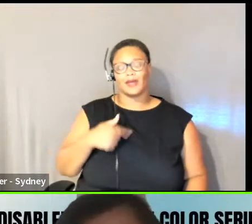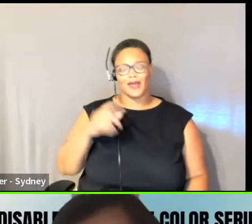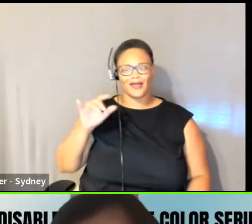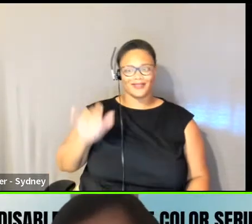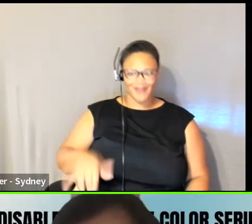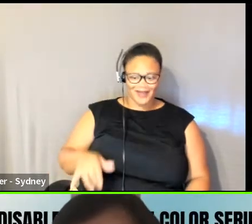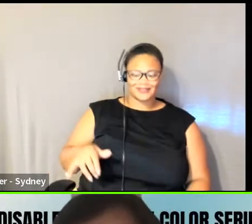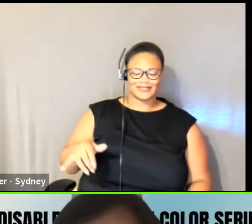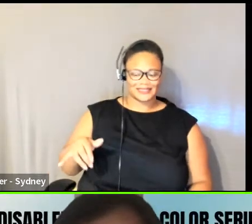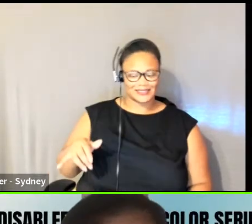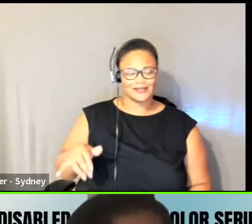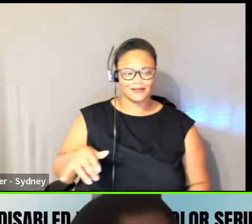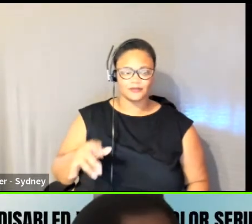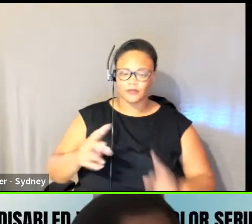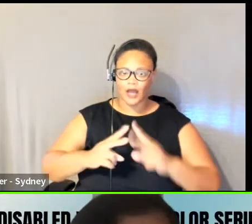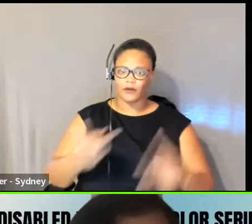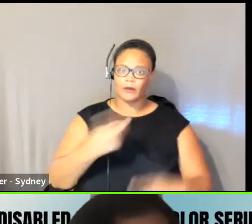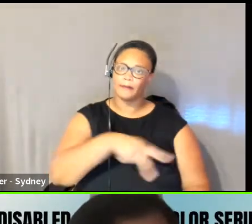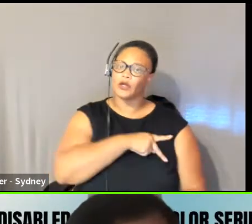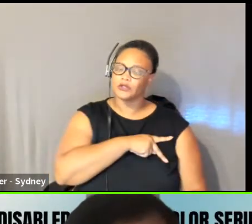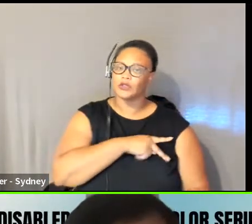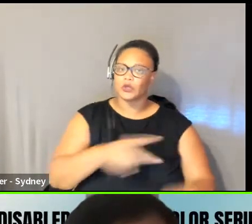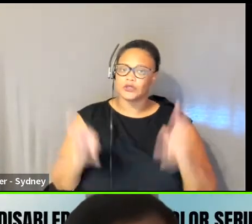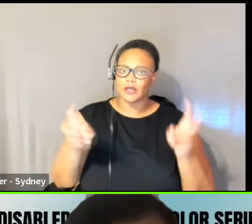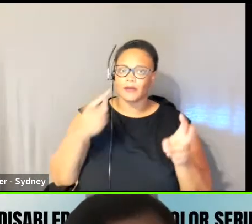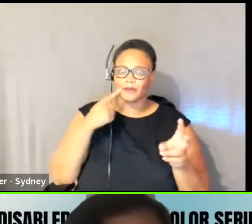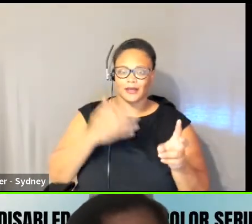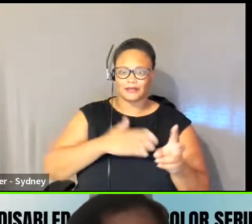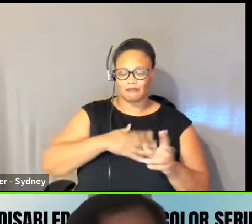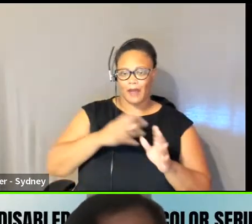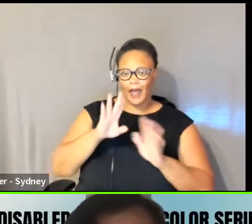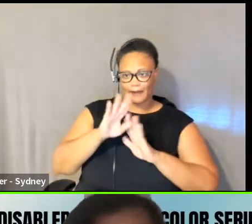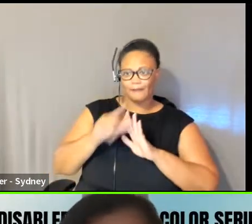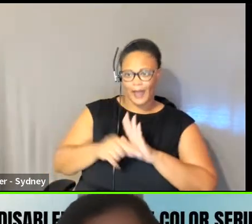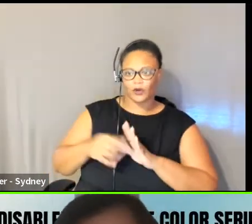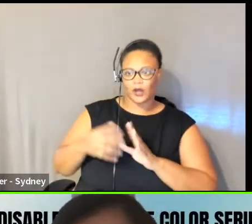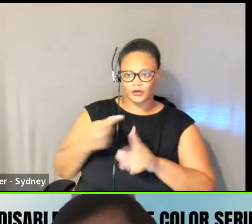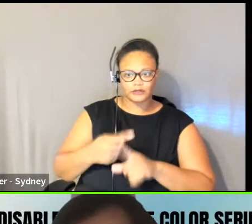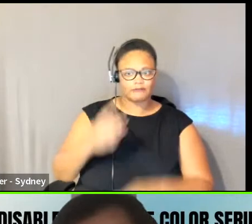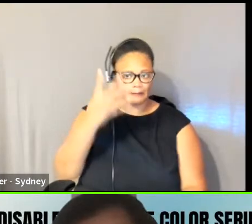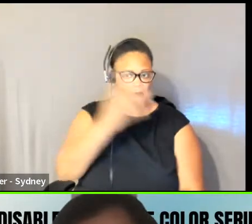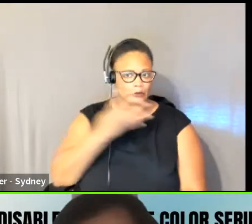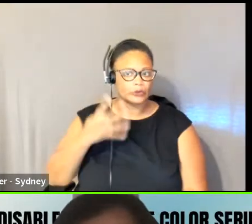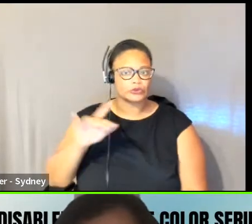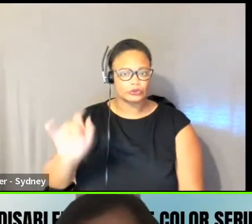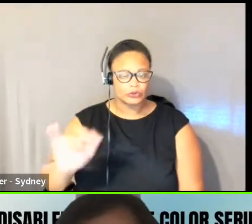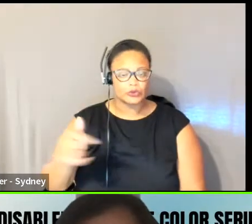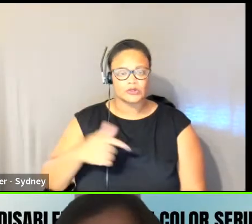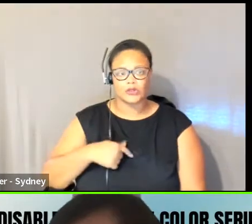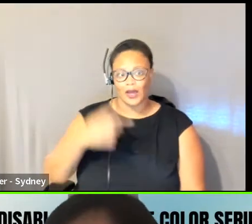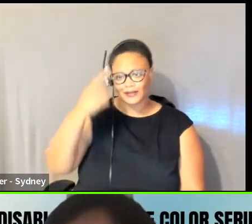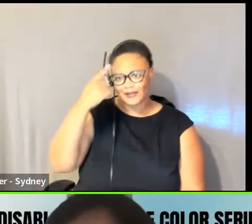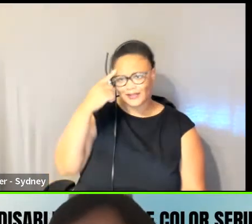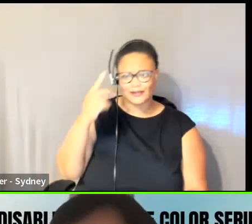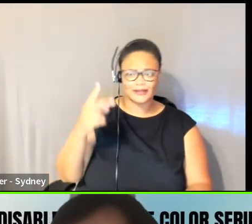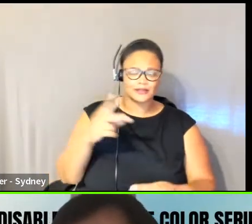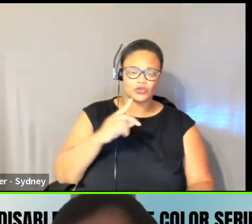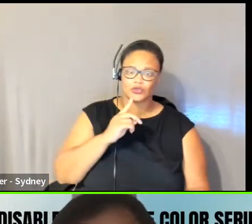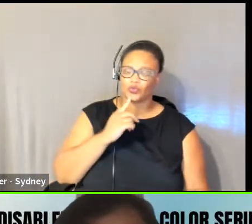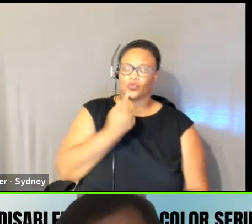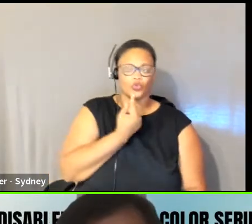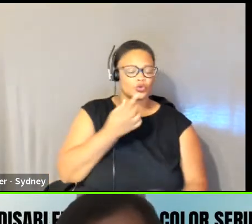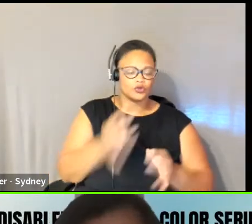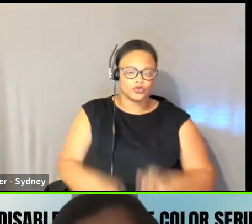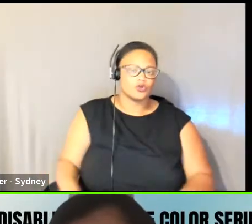that's also very personal because I do come from an immigrant background. So I think it's also very crucial for us to